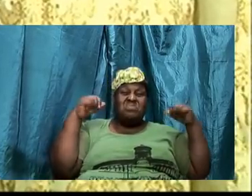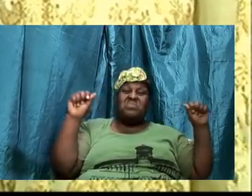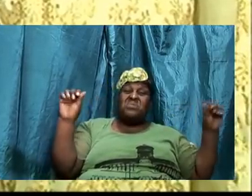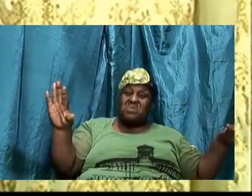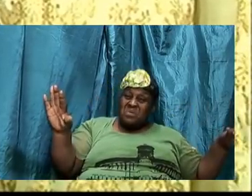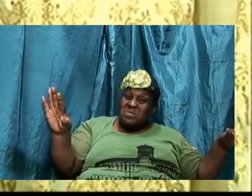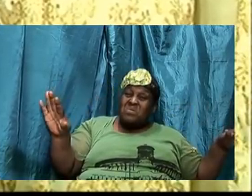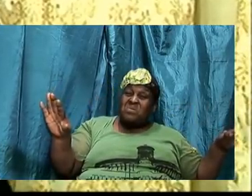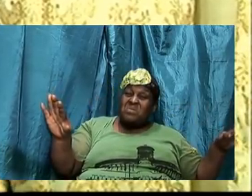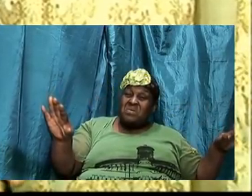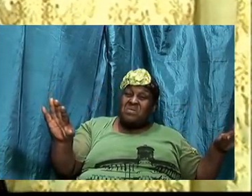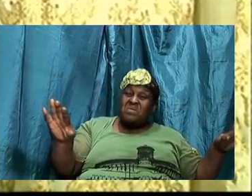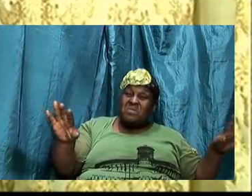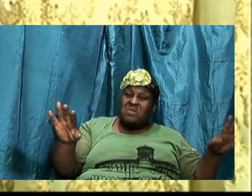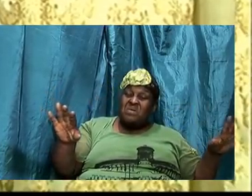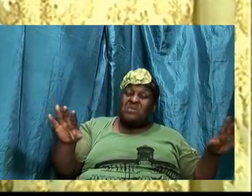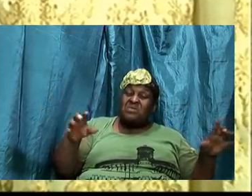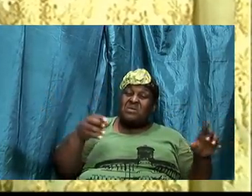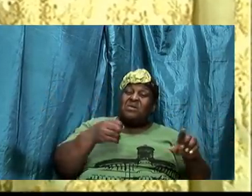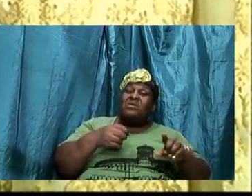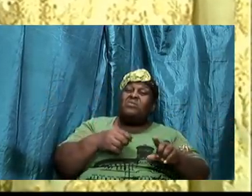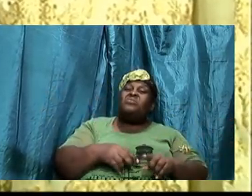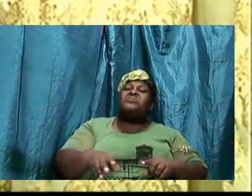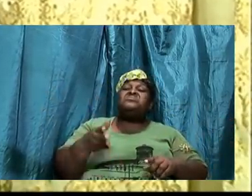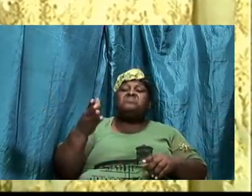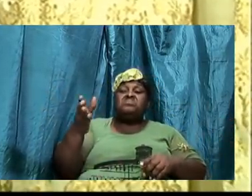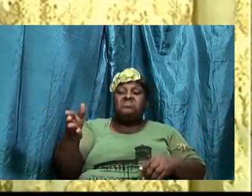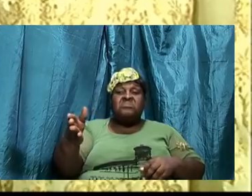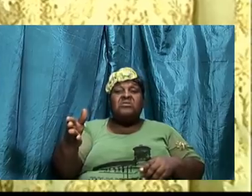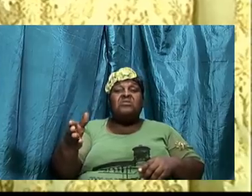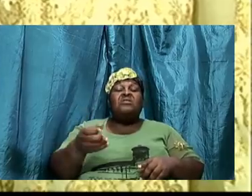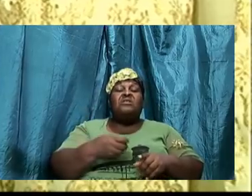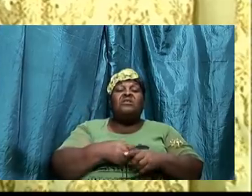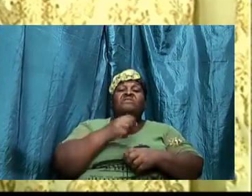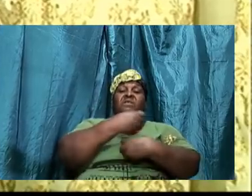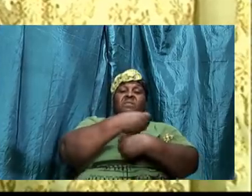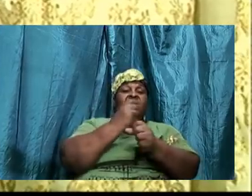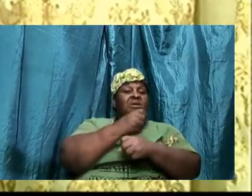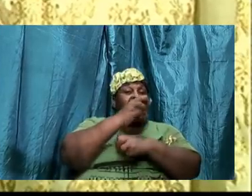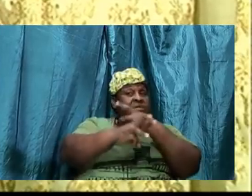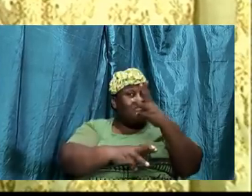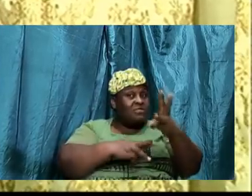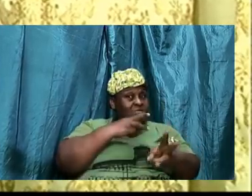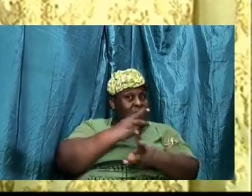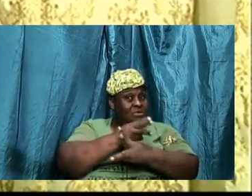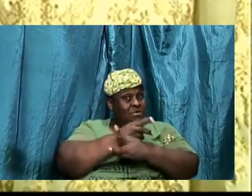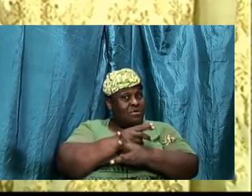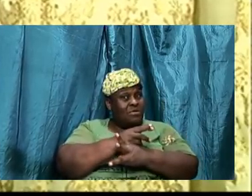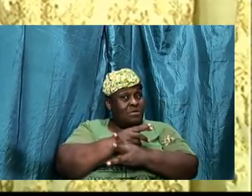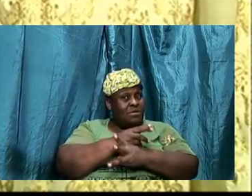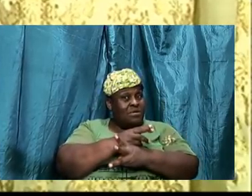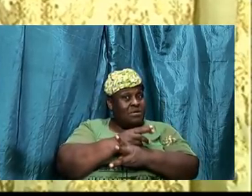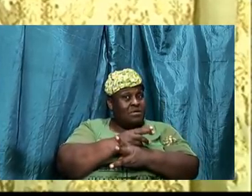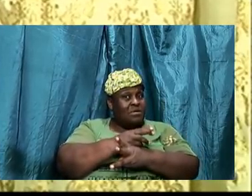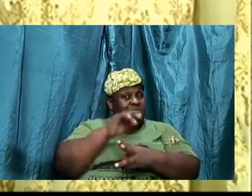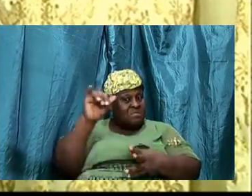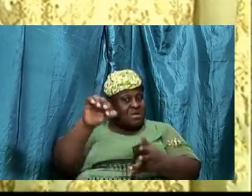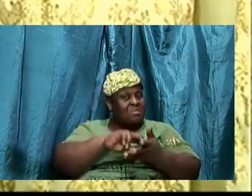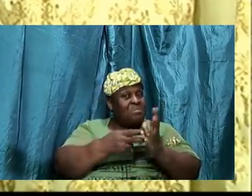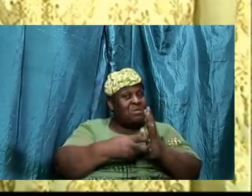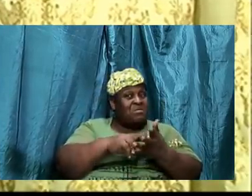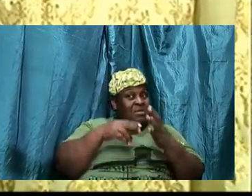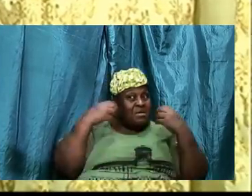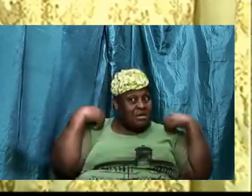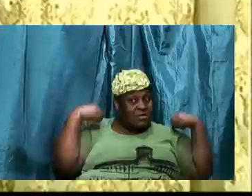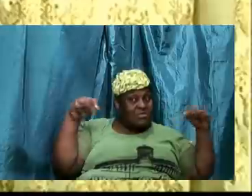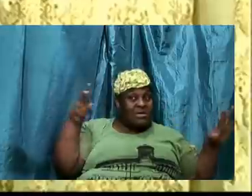from the foundation of the earth, which means that they would have seen a whole lot of things, which